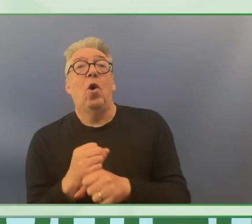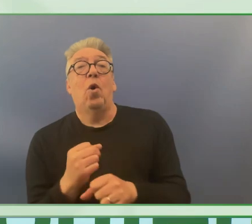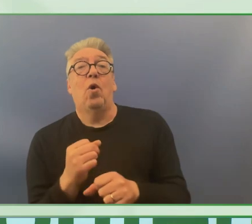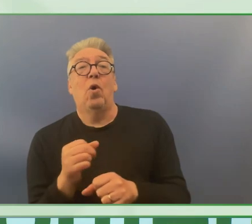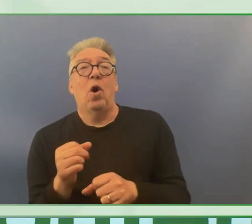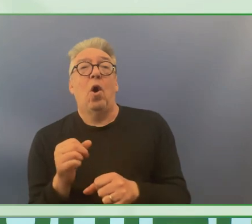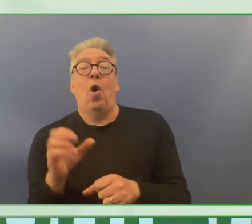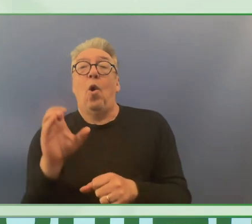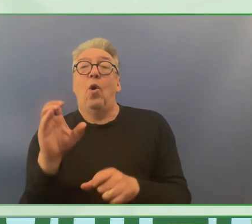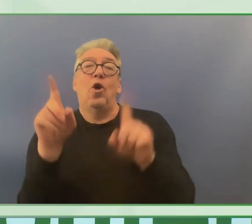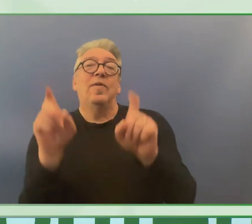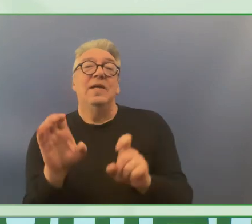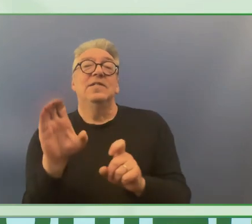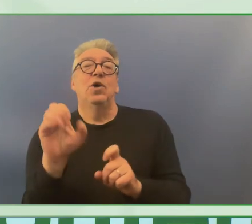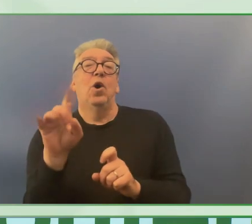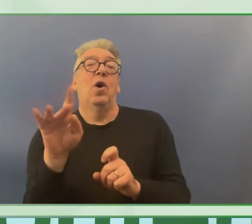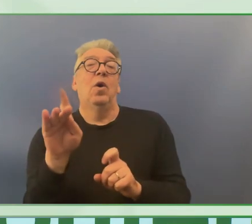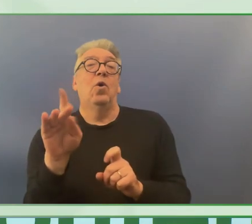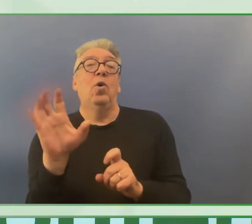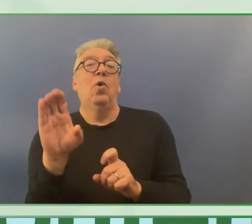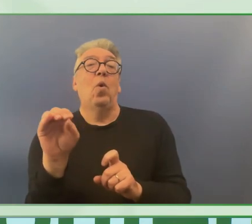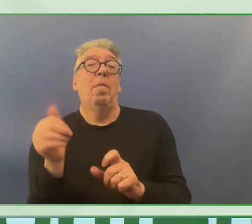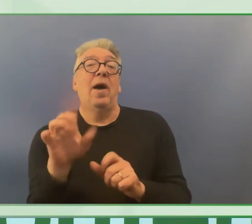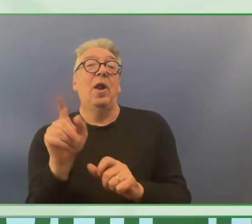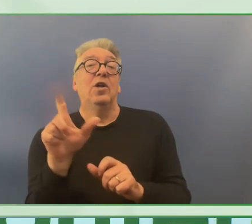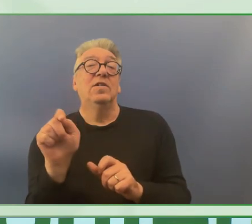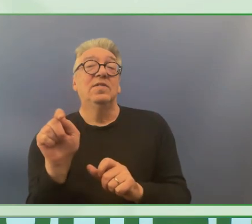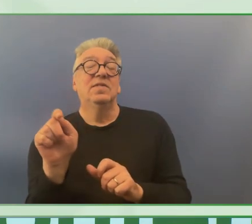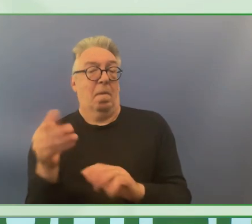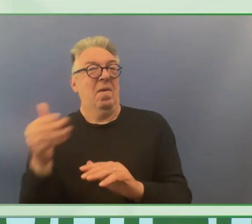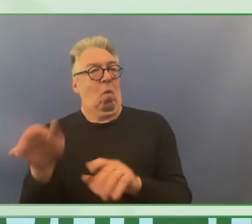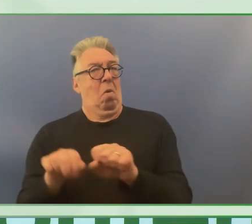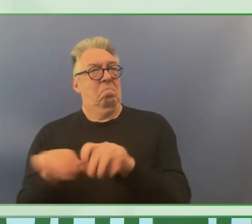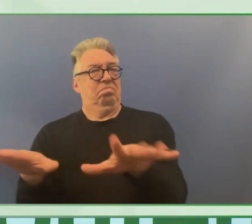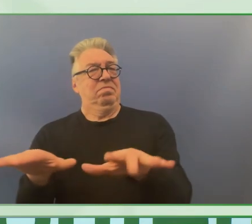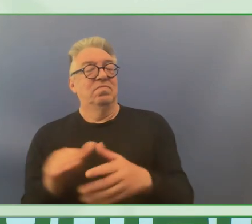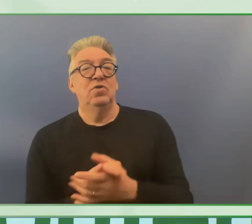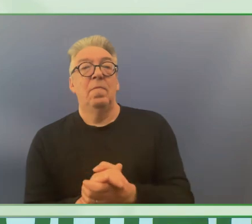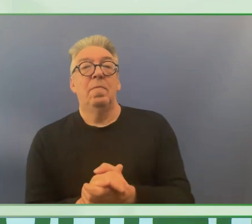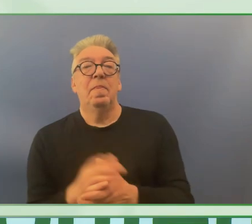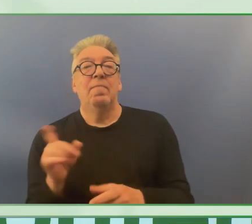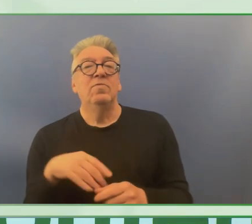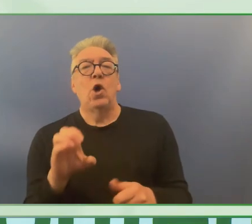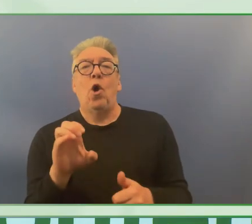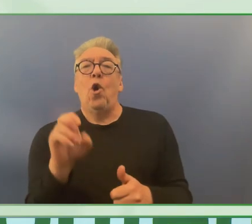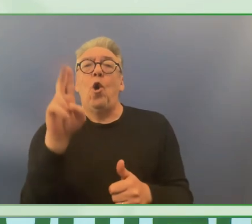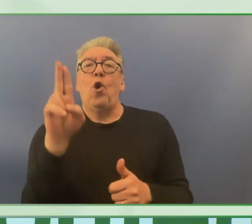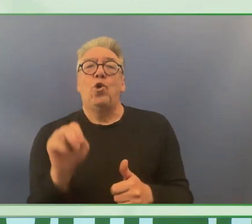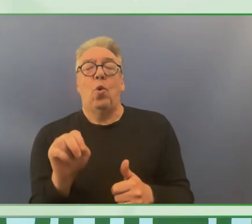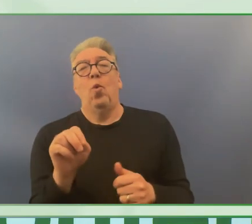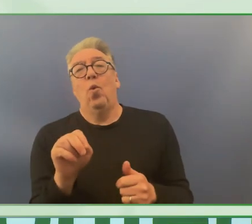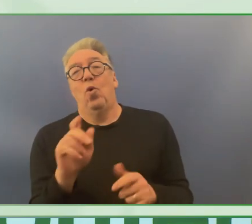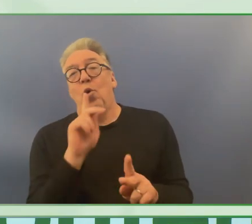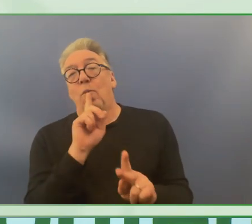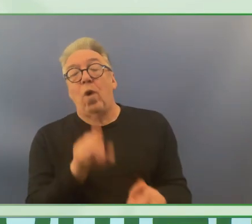even before we released it to the public. And there was this suggested kind of Q prompt, whatever you want to call it, and he said, do you